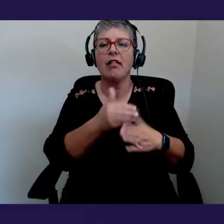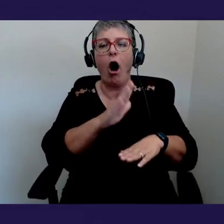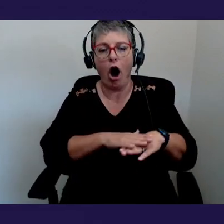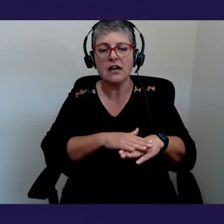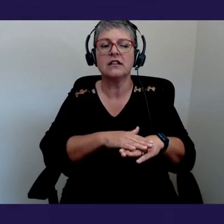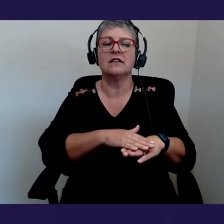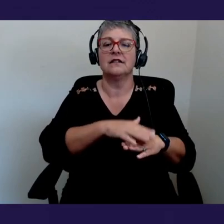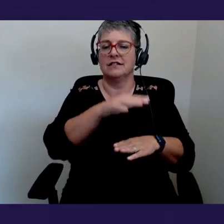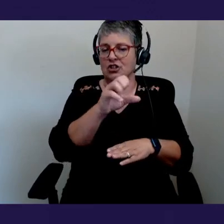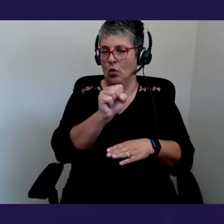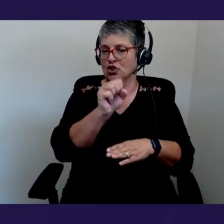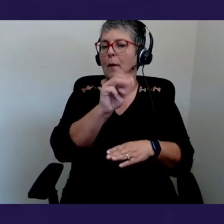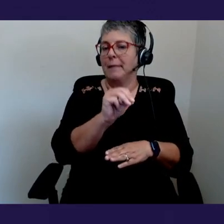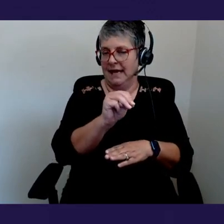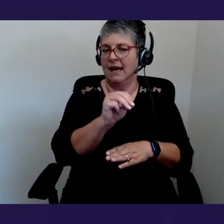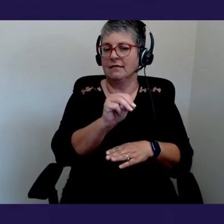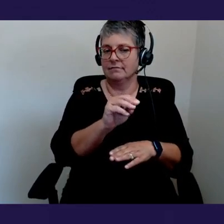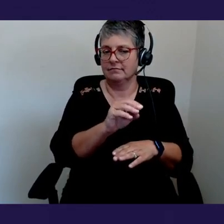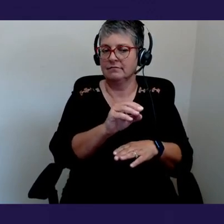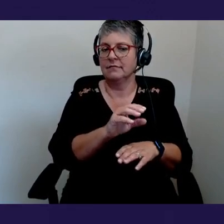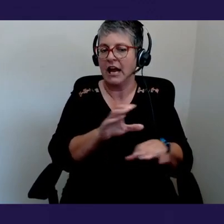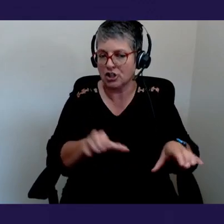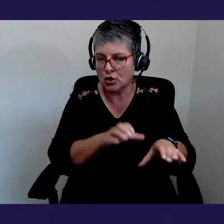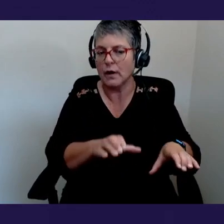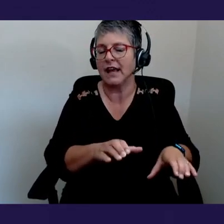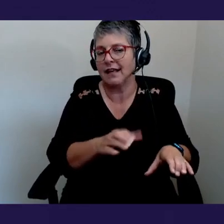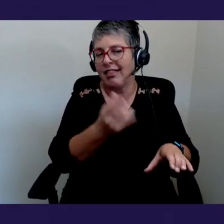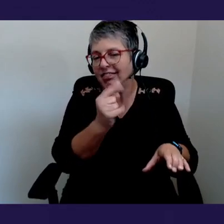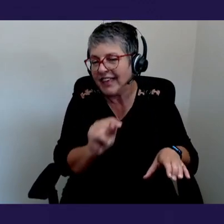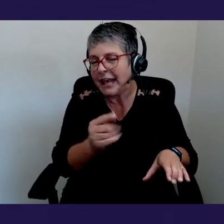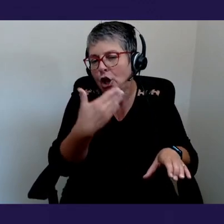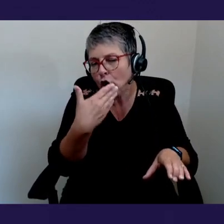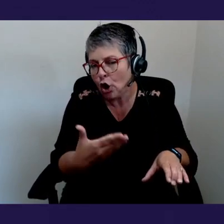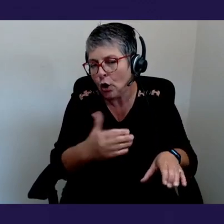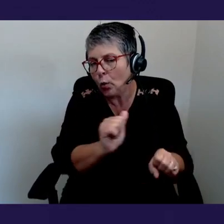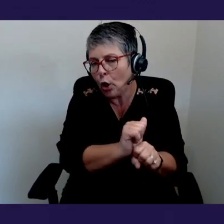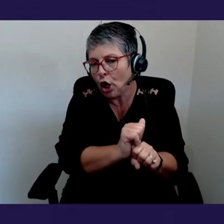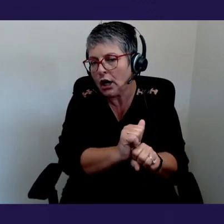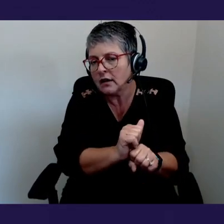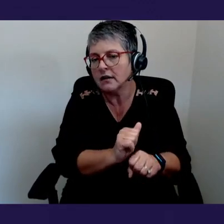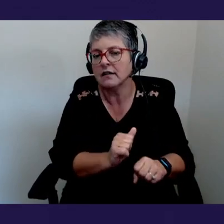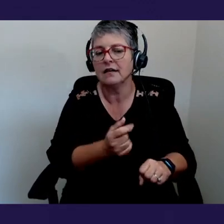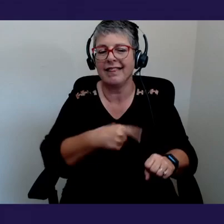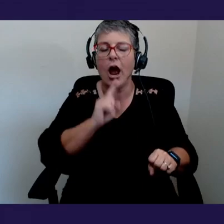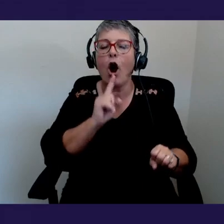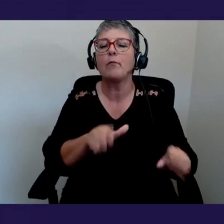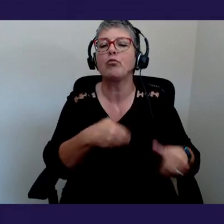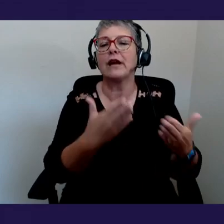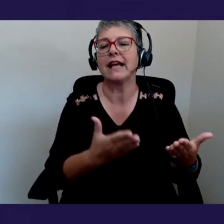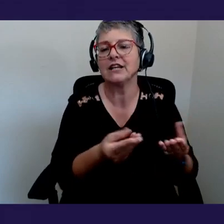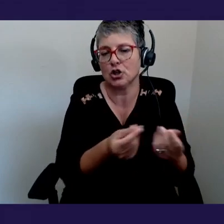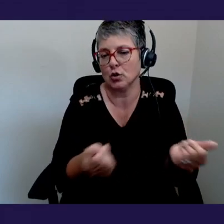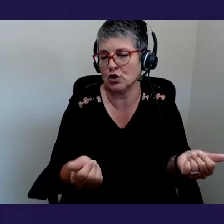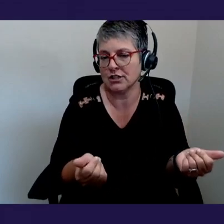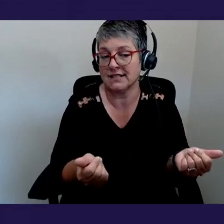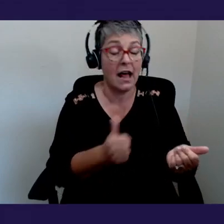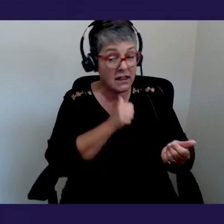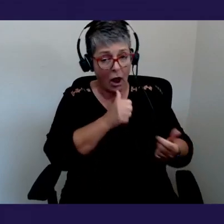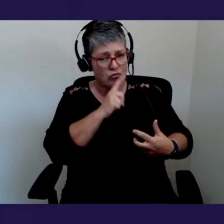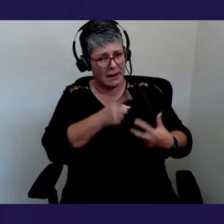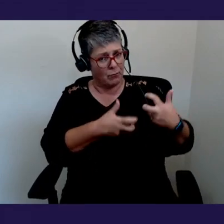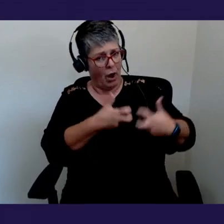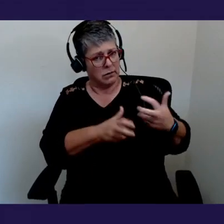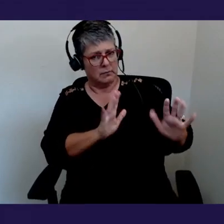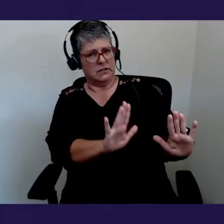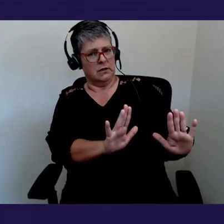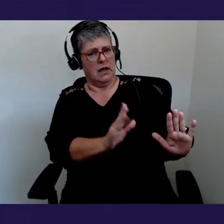do, the good work. So they're trying to, these are people who are bringing solutions. These are not people who are problems. These are people who are,